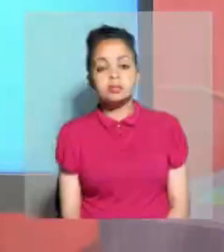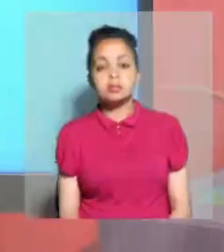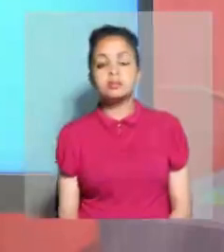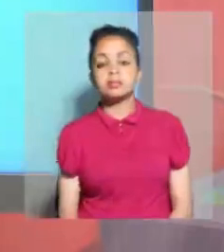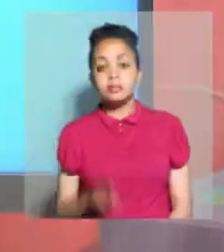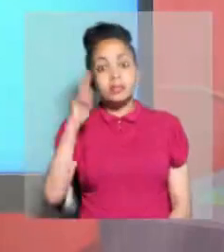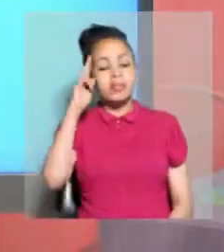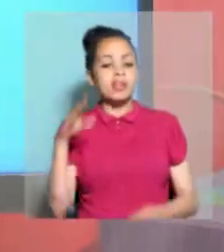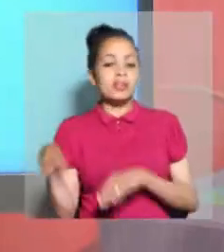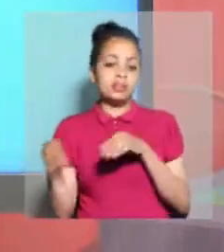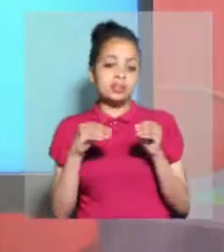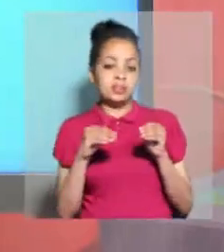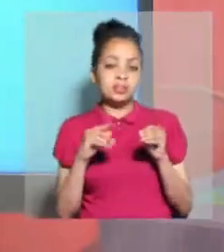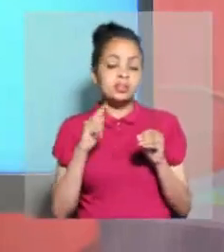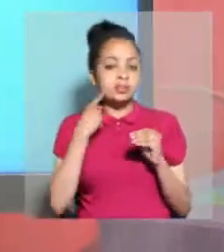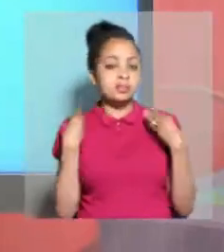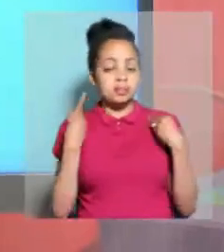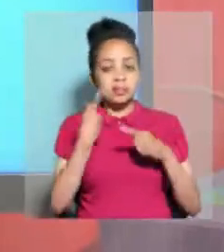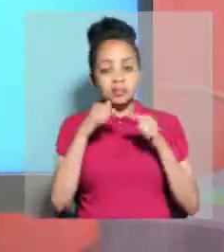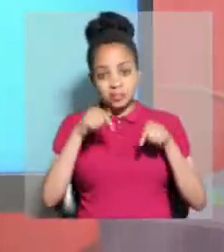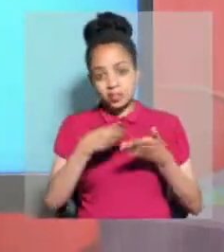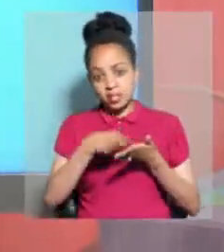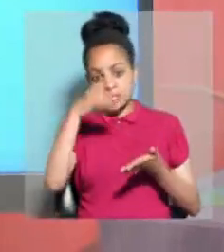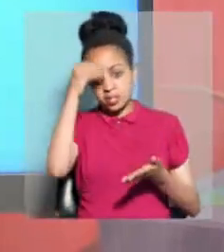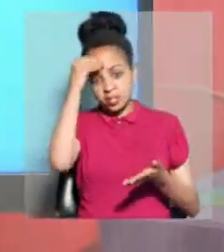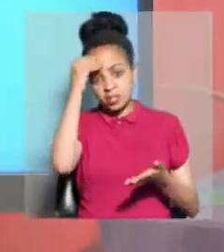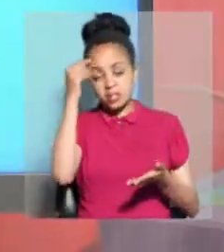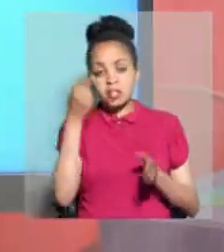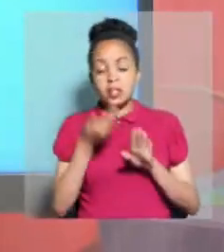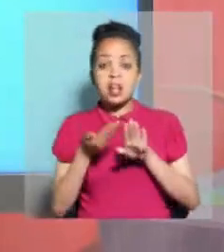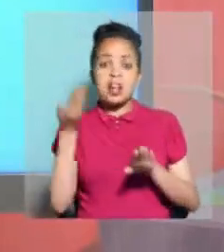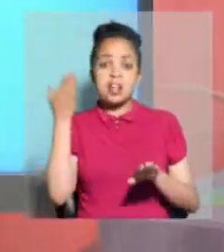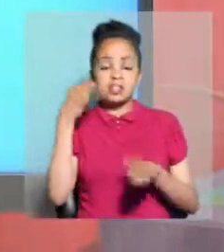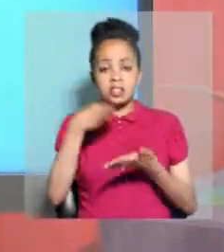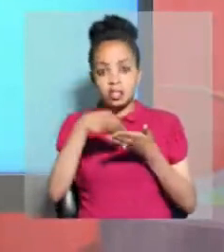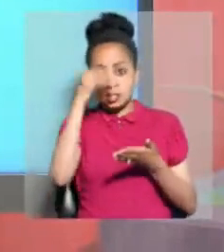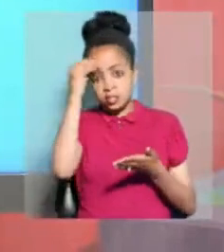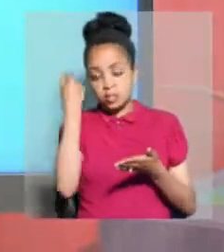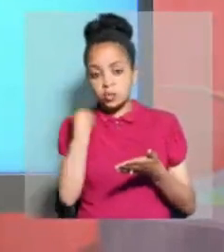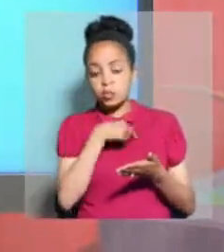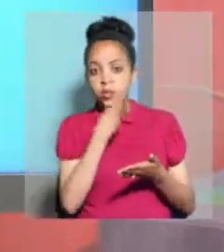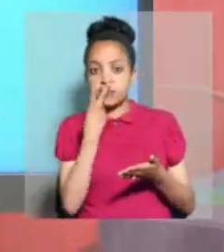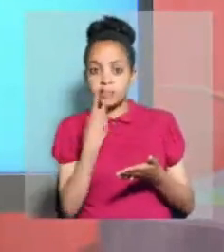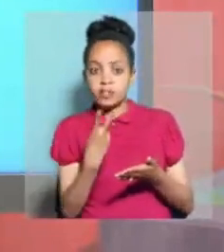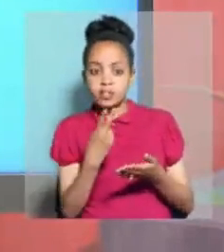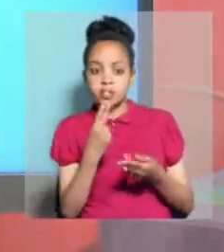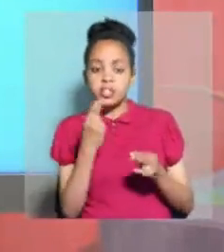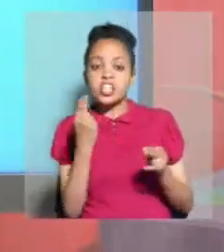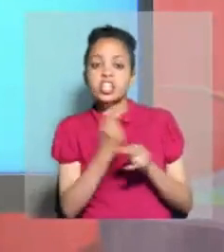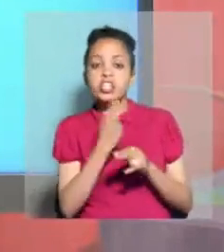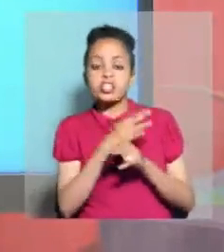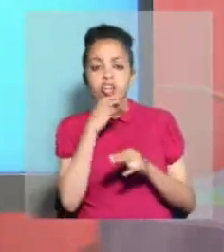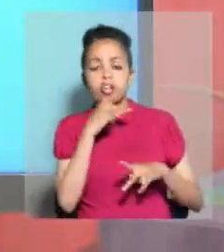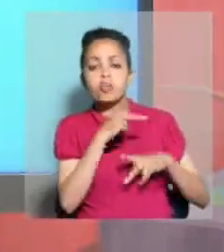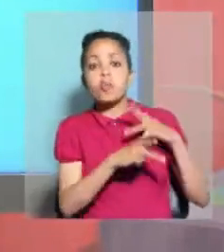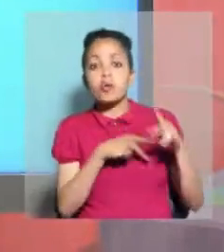Hello students, welcome to today's lesson. In our last lesson, we have seen nature and the properties